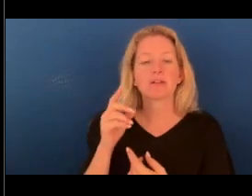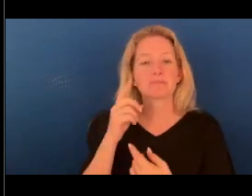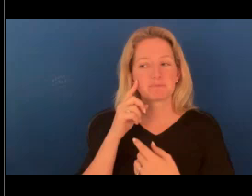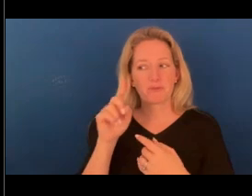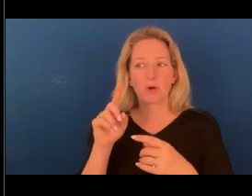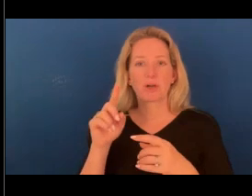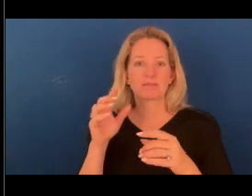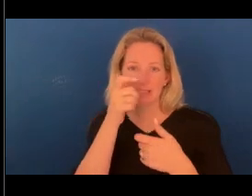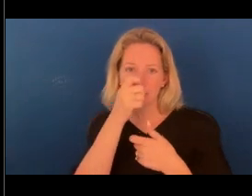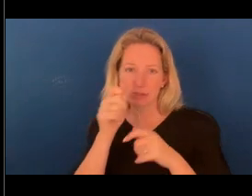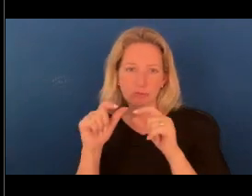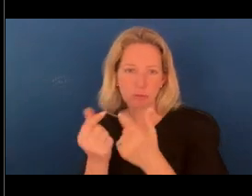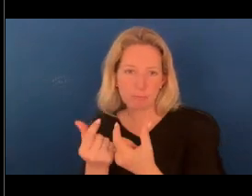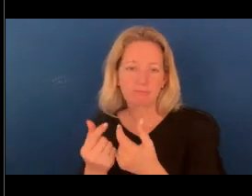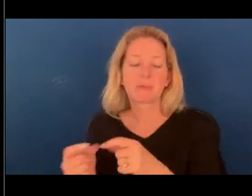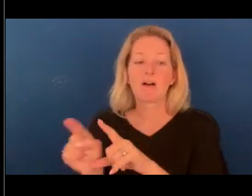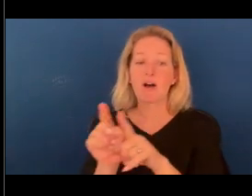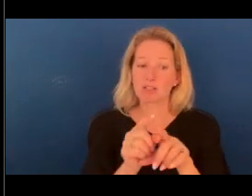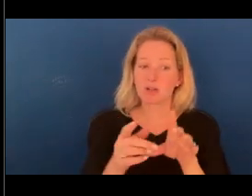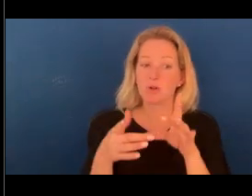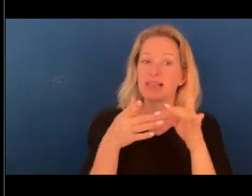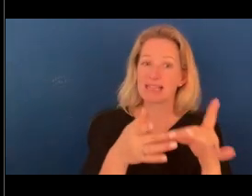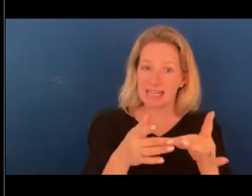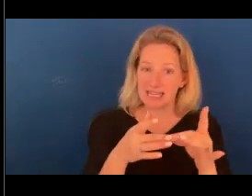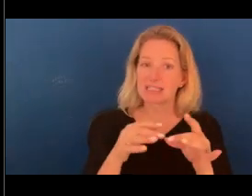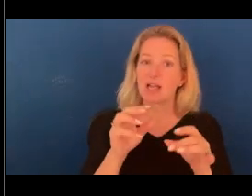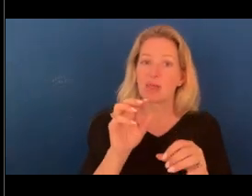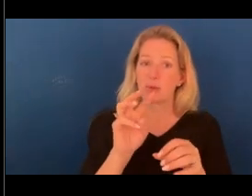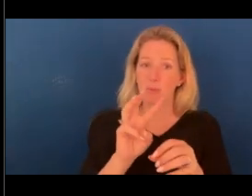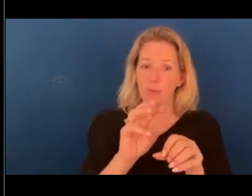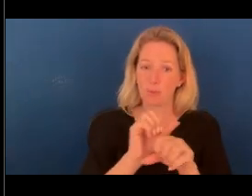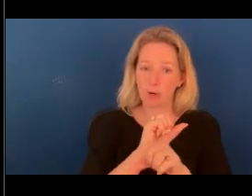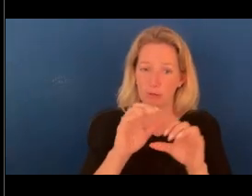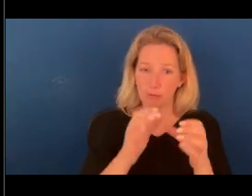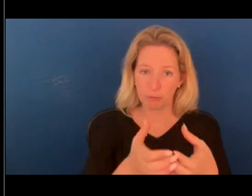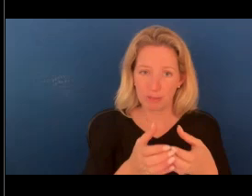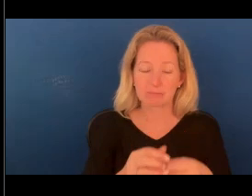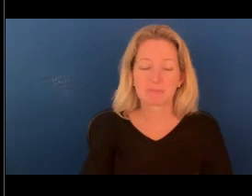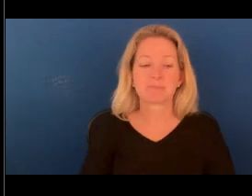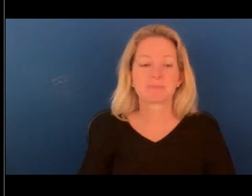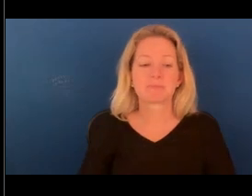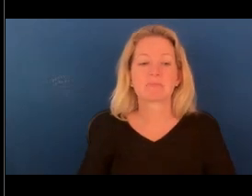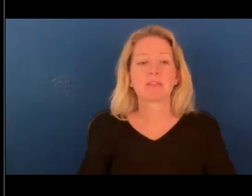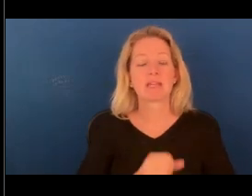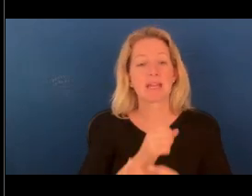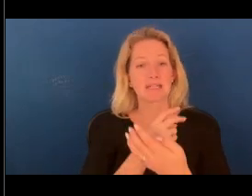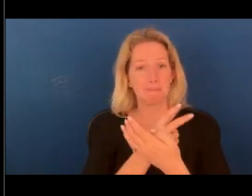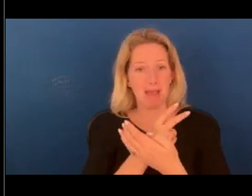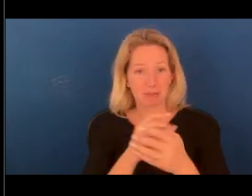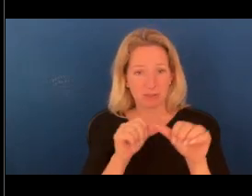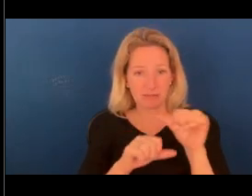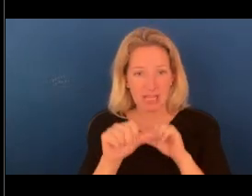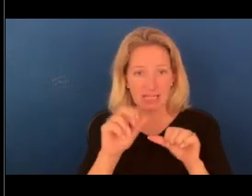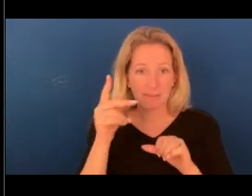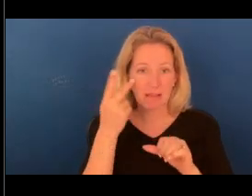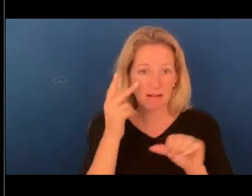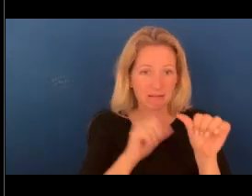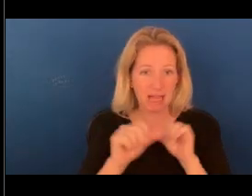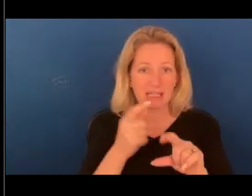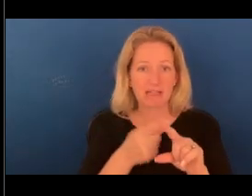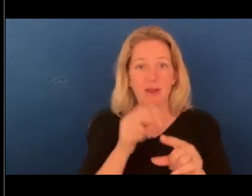EPA's Marine Litter and Plastics Work Group. He received his BA from Bowdoin College, a Master of Science degree in Political Science from the